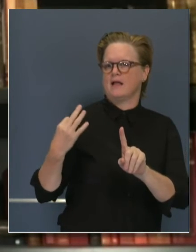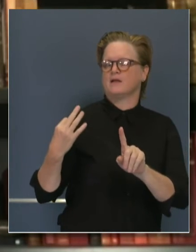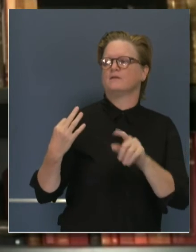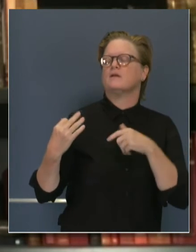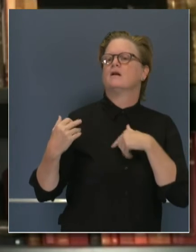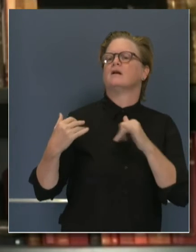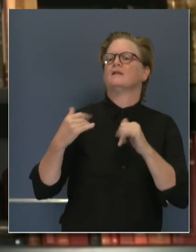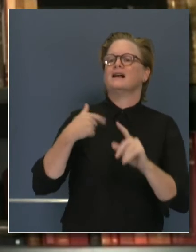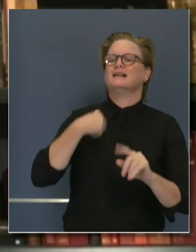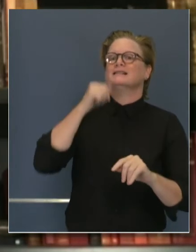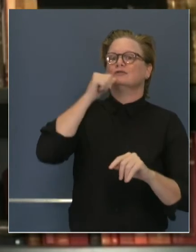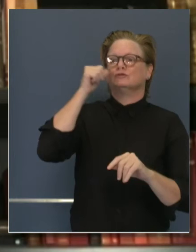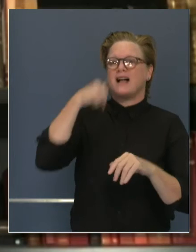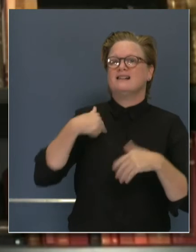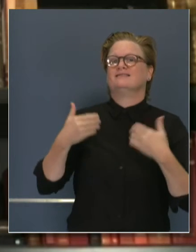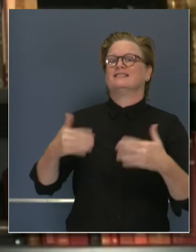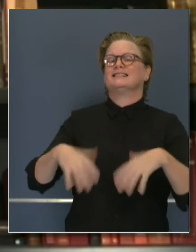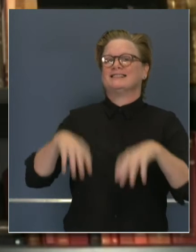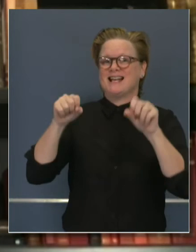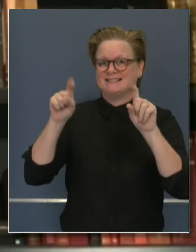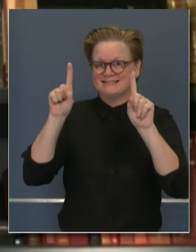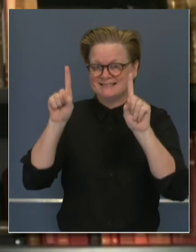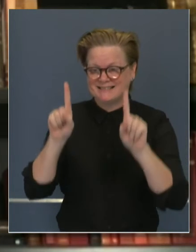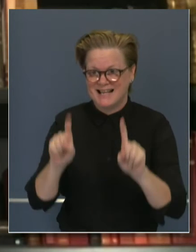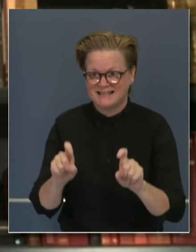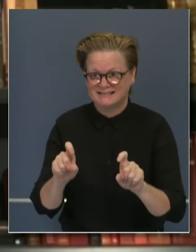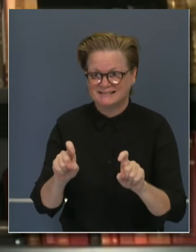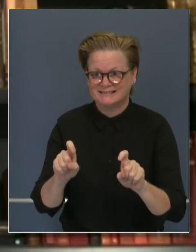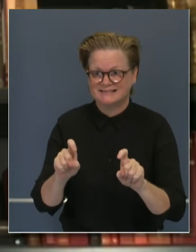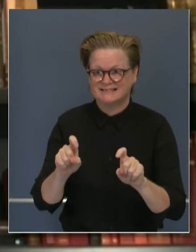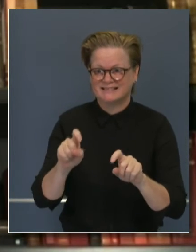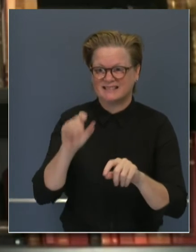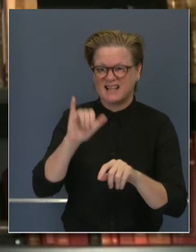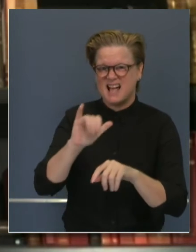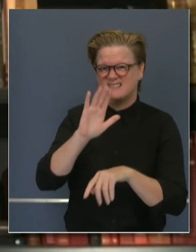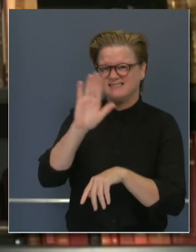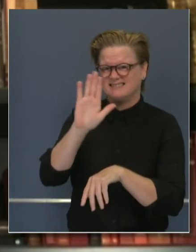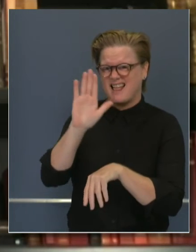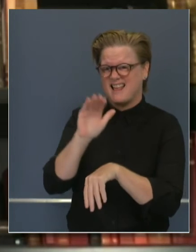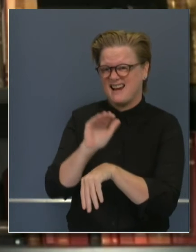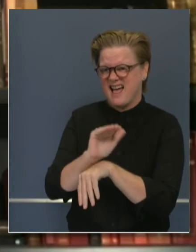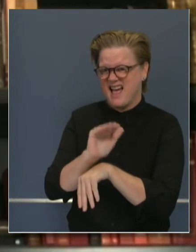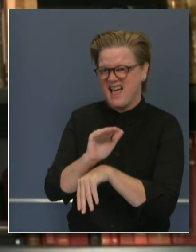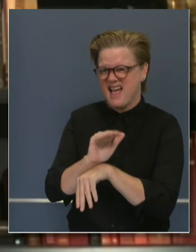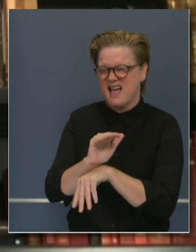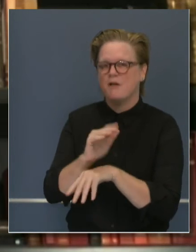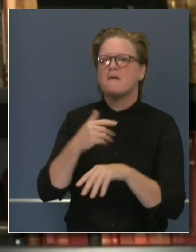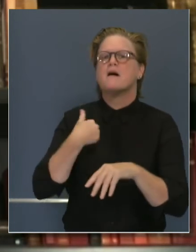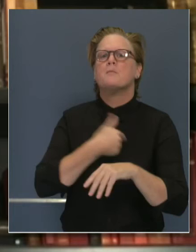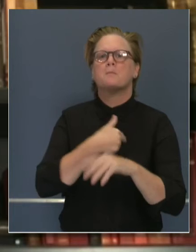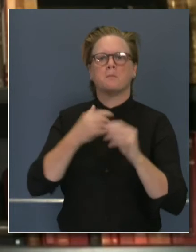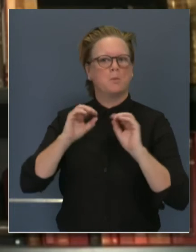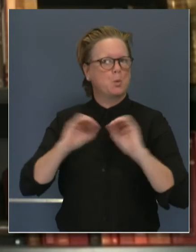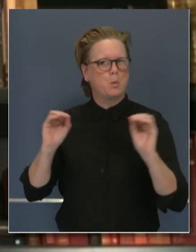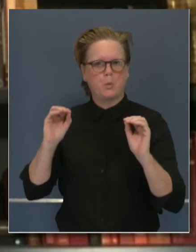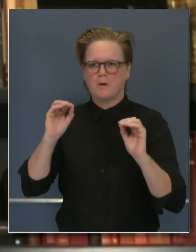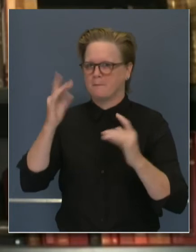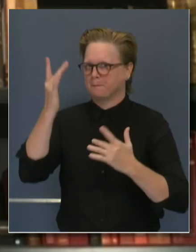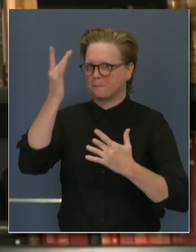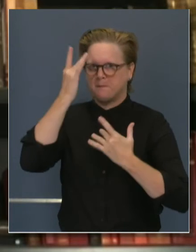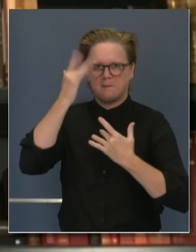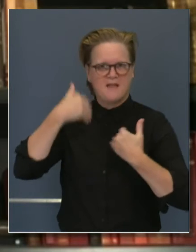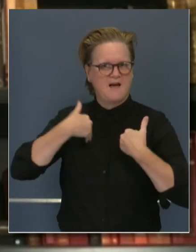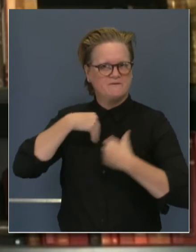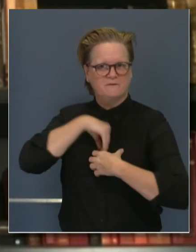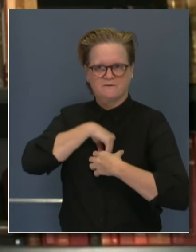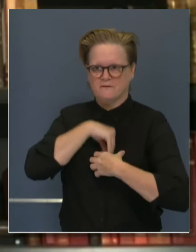came back late on Sunday, came back negative, and we officially started the quarantine clock on Sunday,